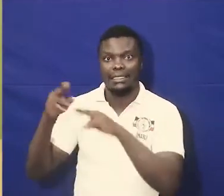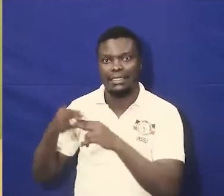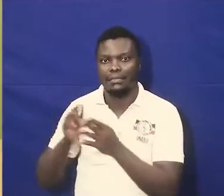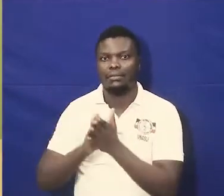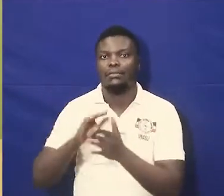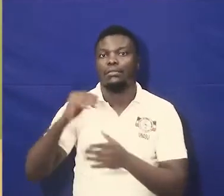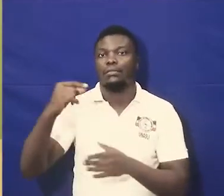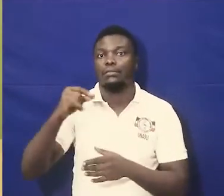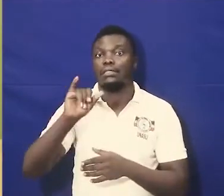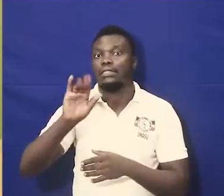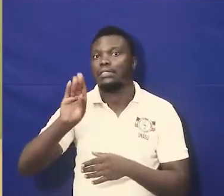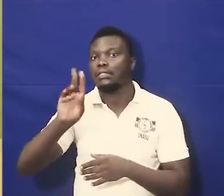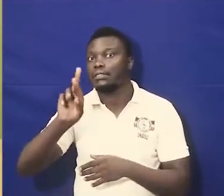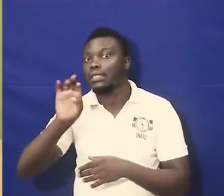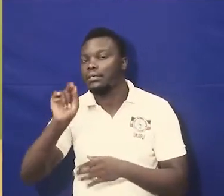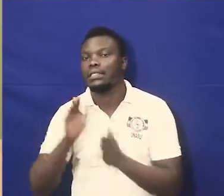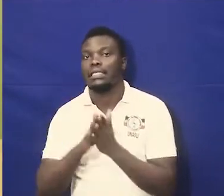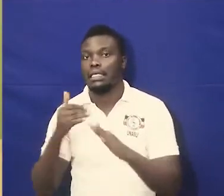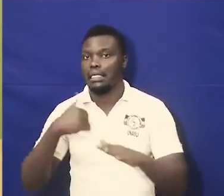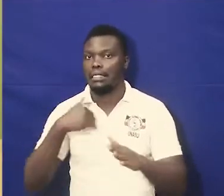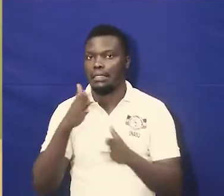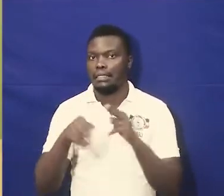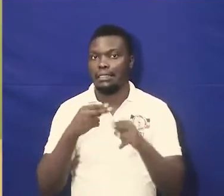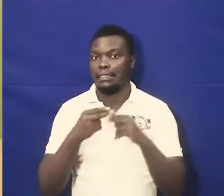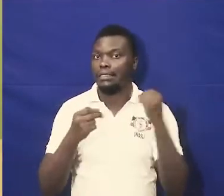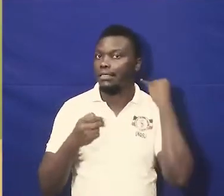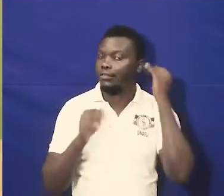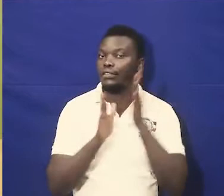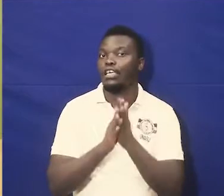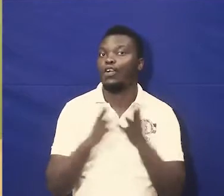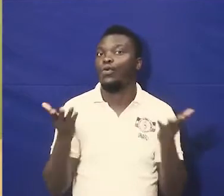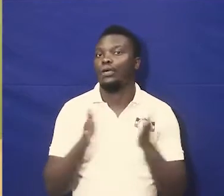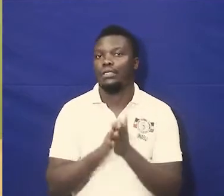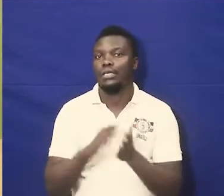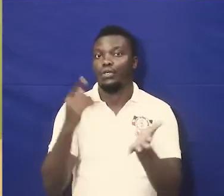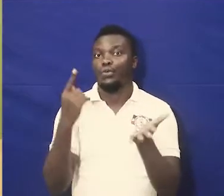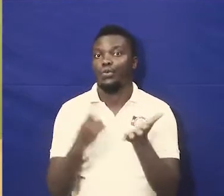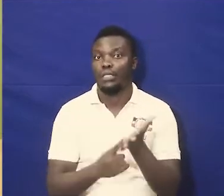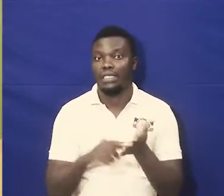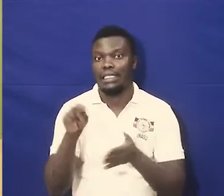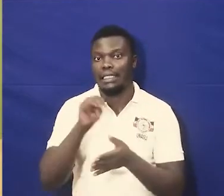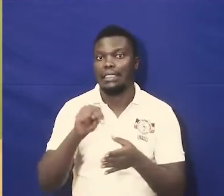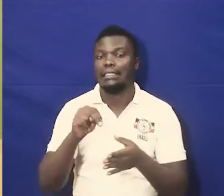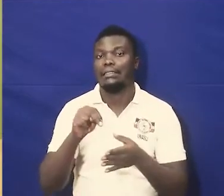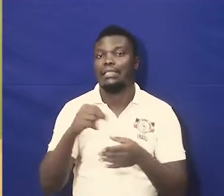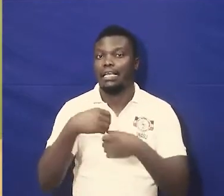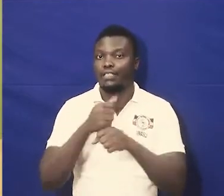and Livingstone from Uganda National Association